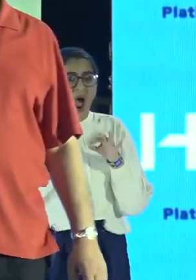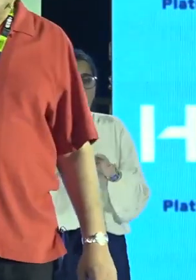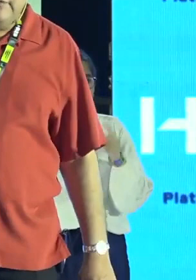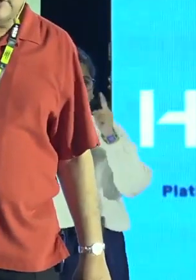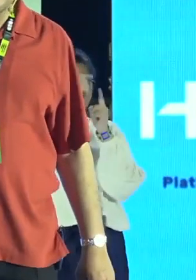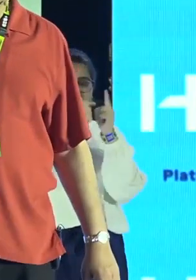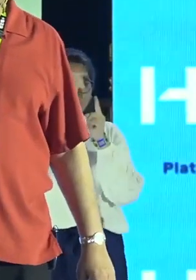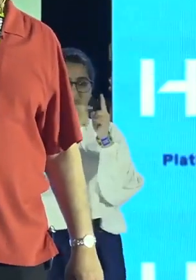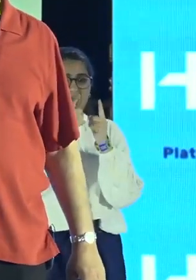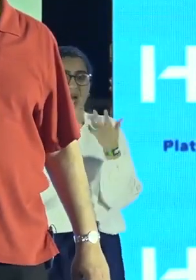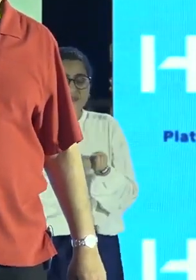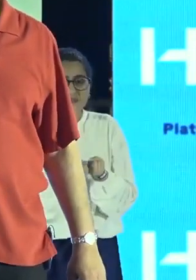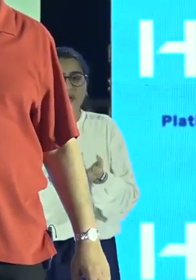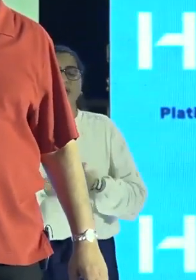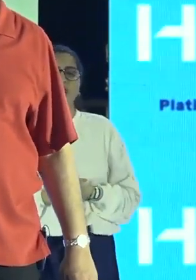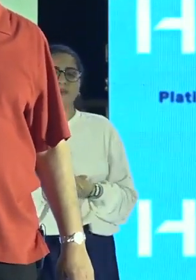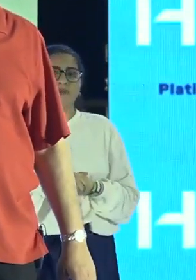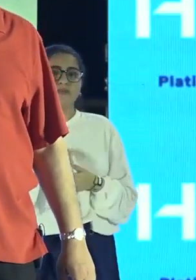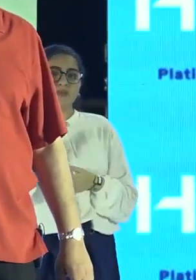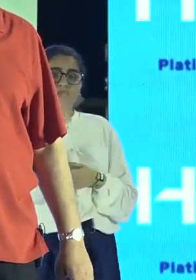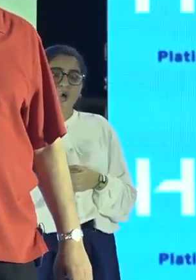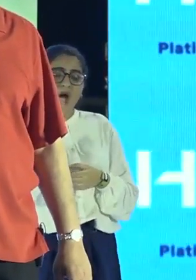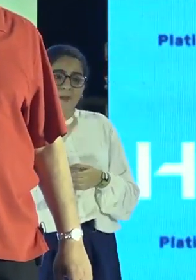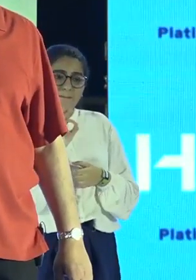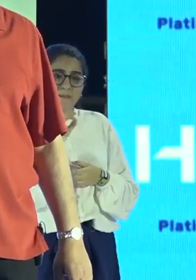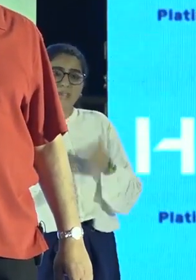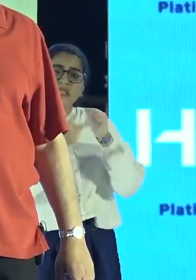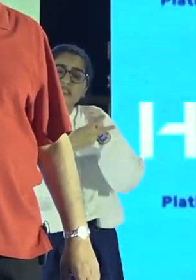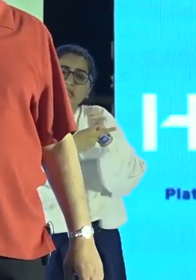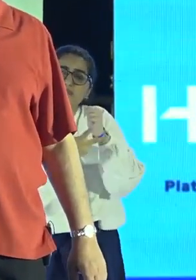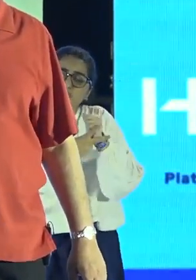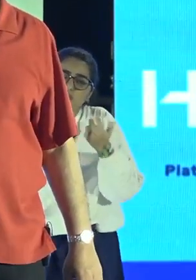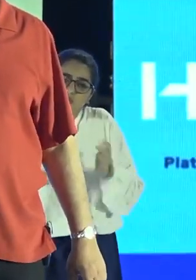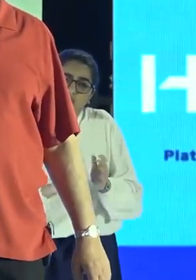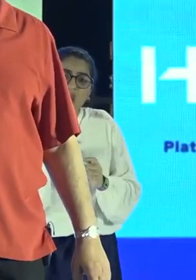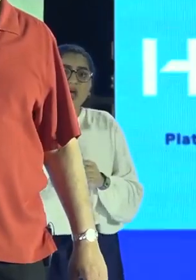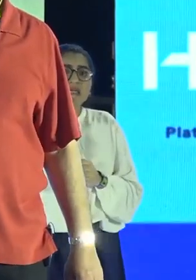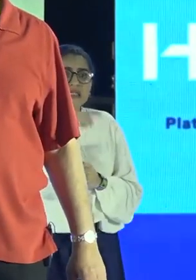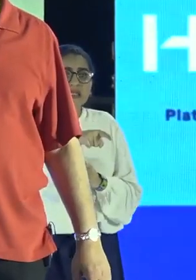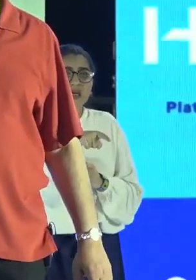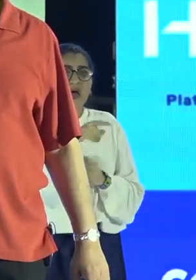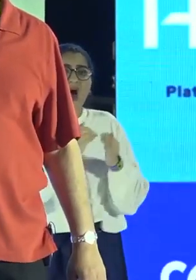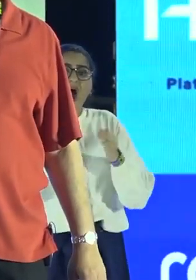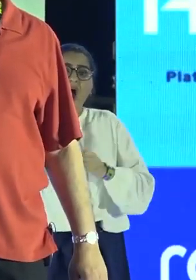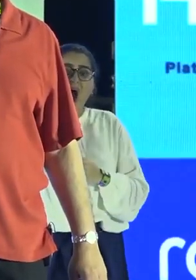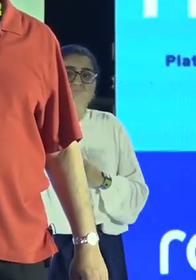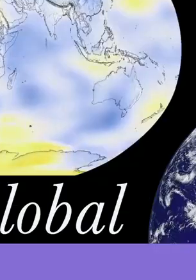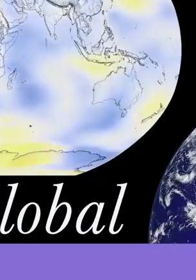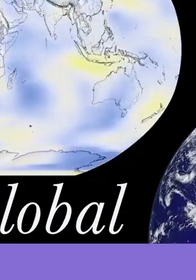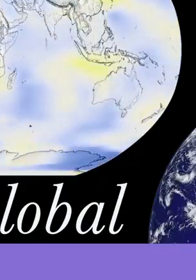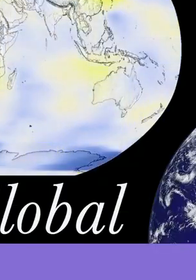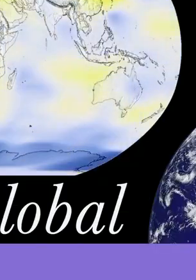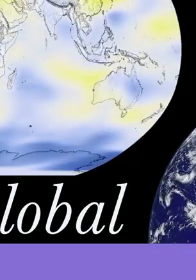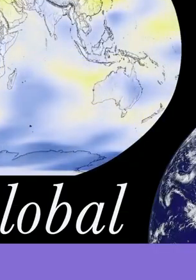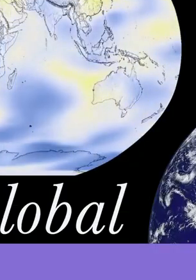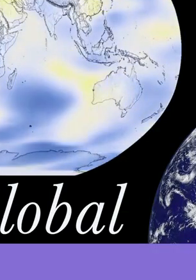Earth ever since we've been recording temperature. This is not a future issue,